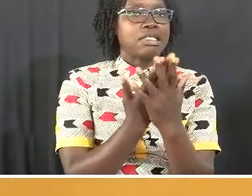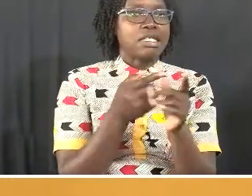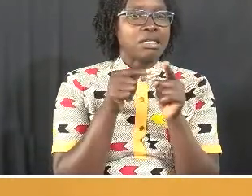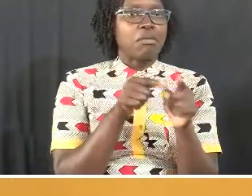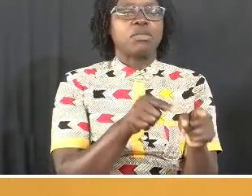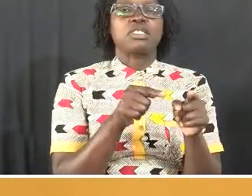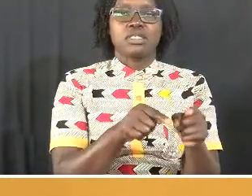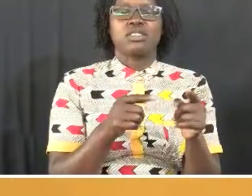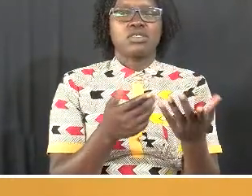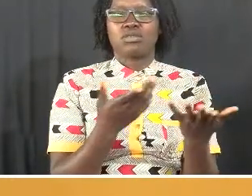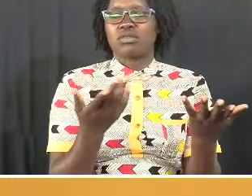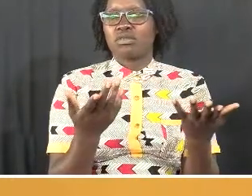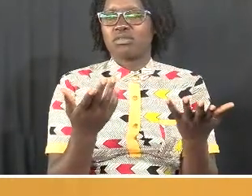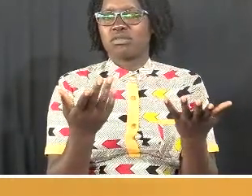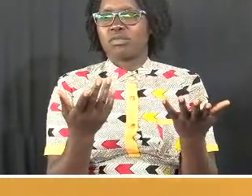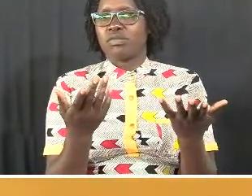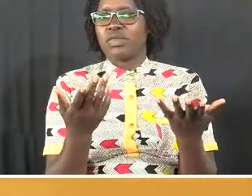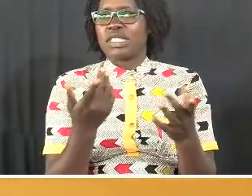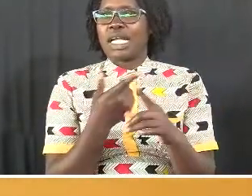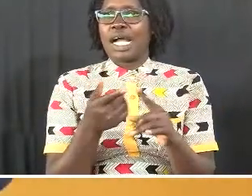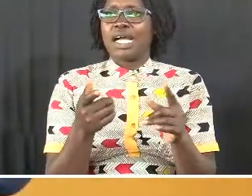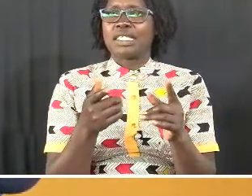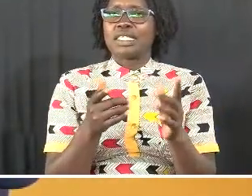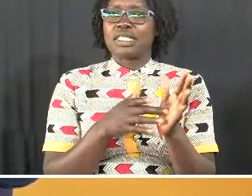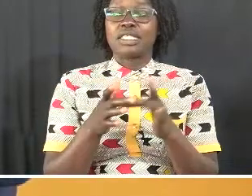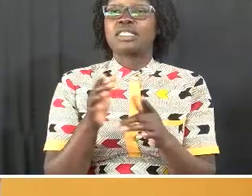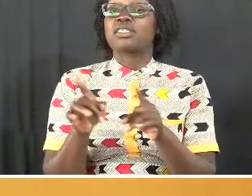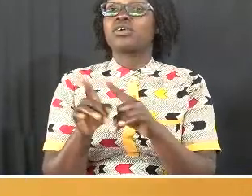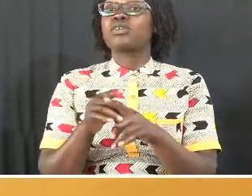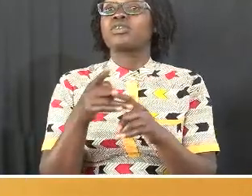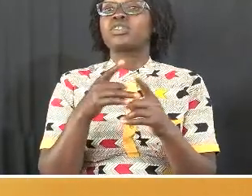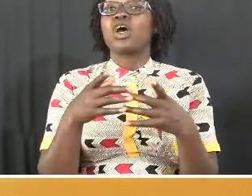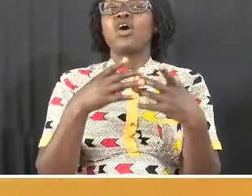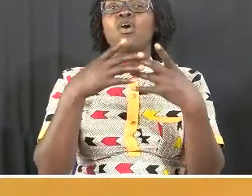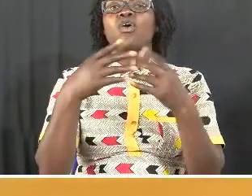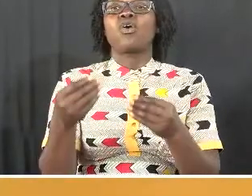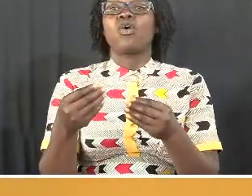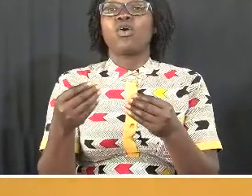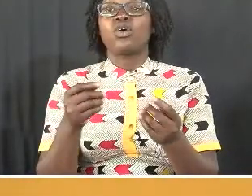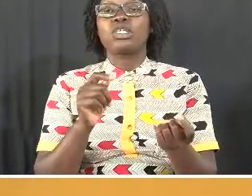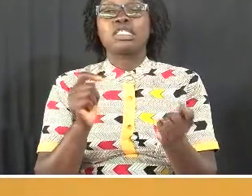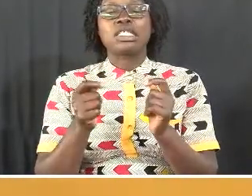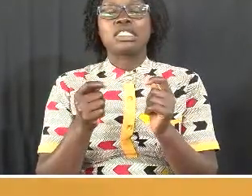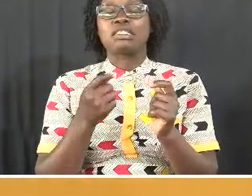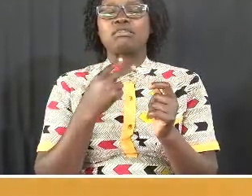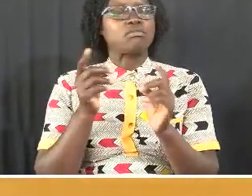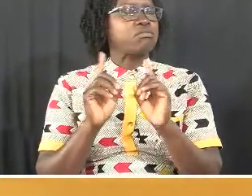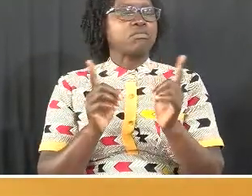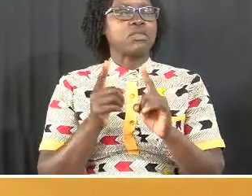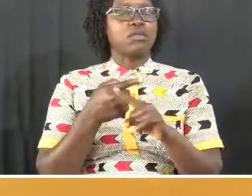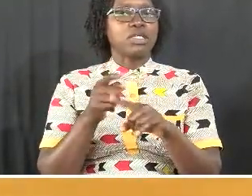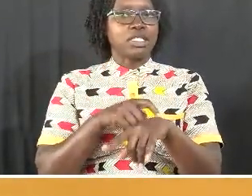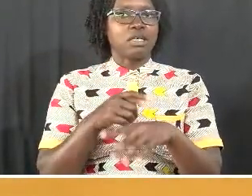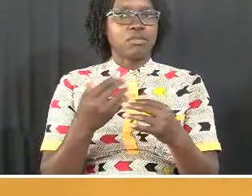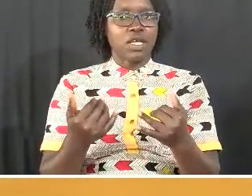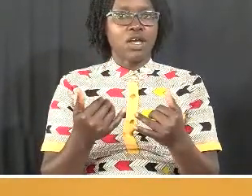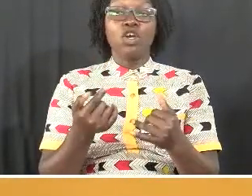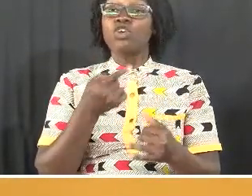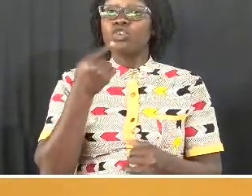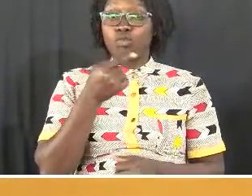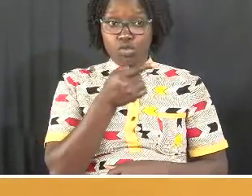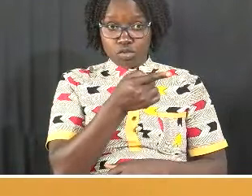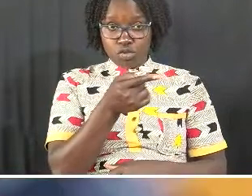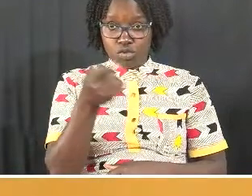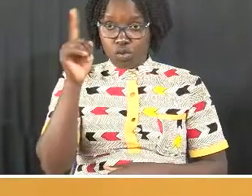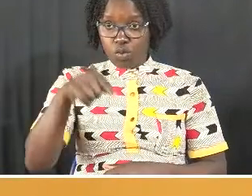if that must be done. And Jesus also says, go to the same city you are going, but this time you will be told